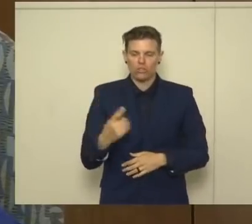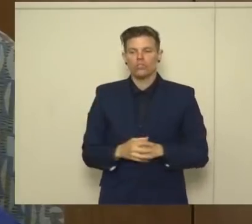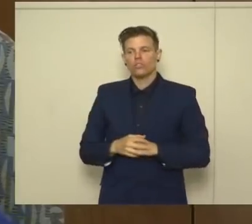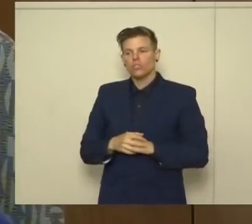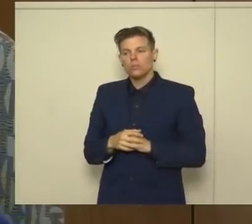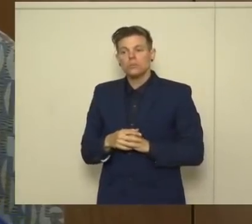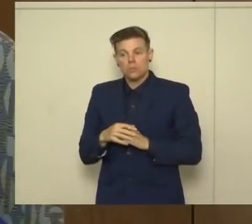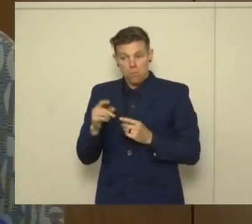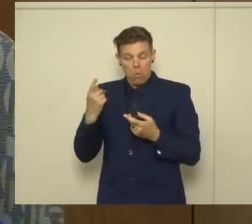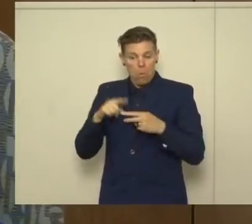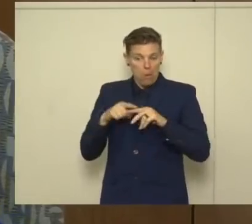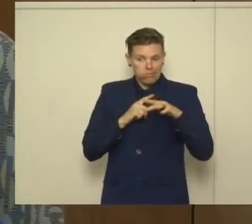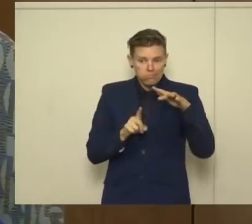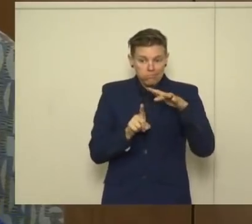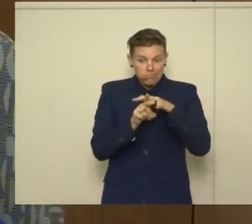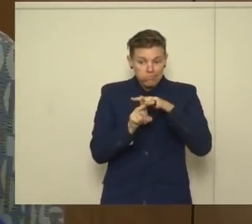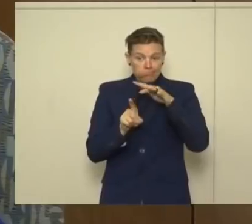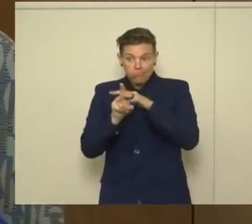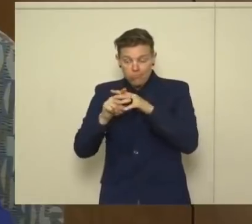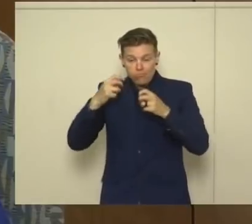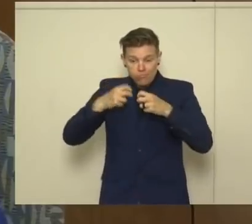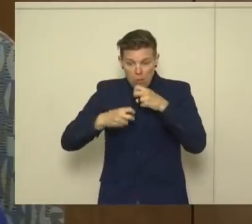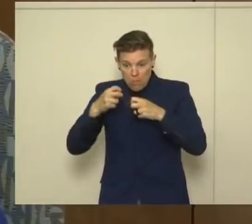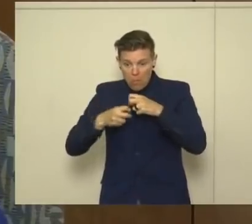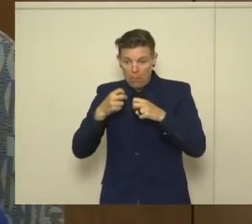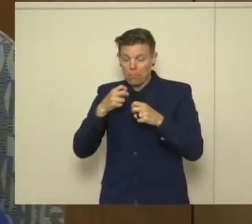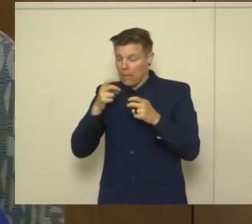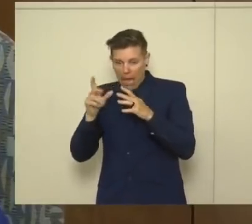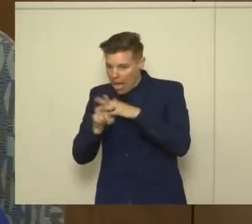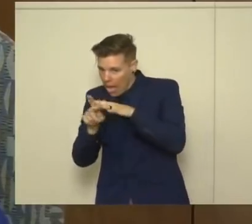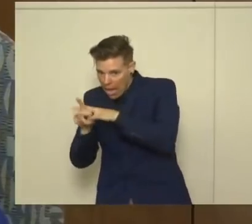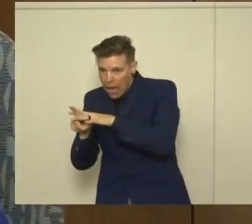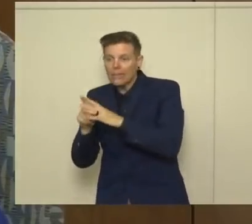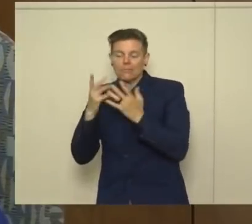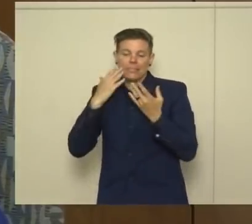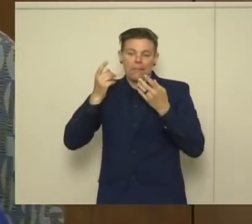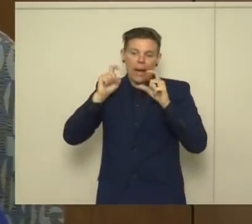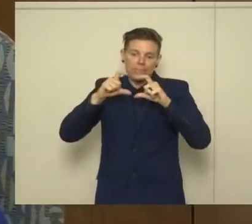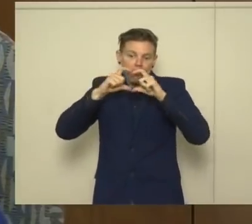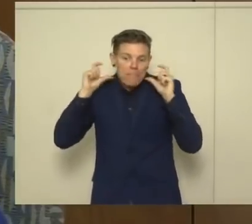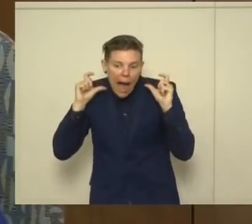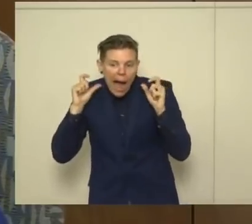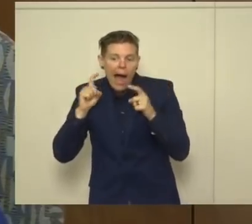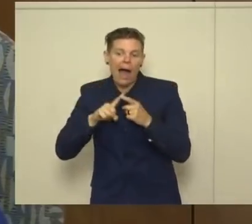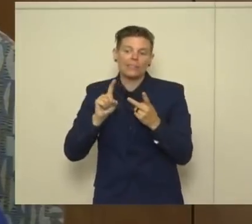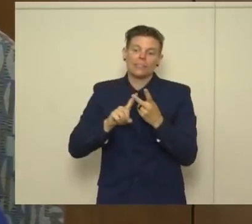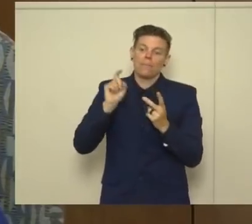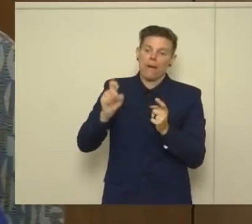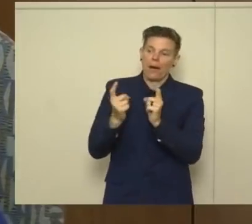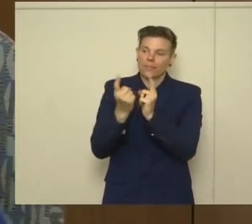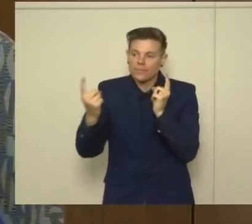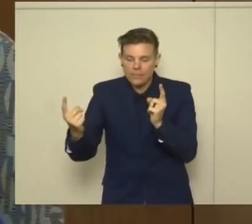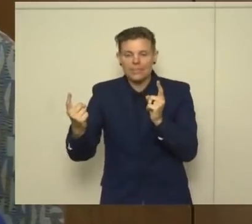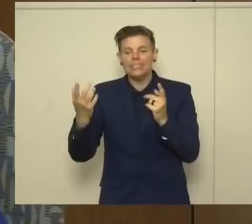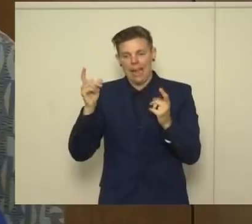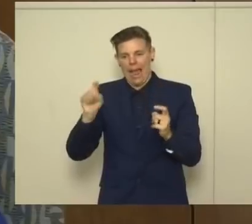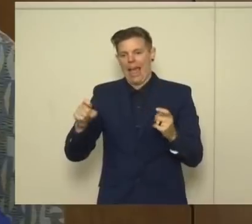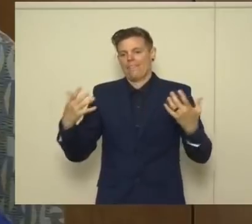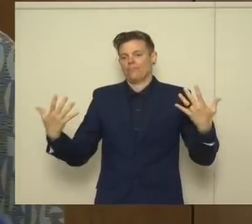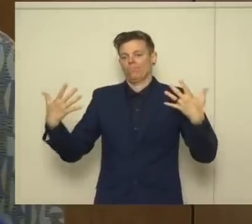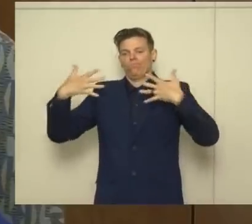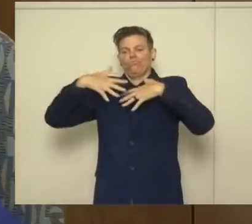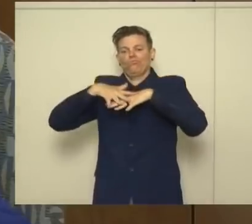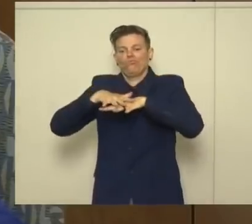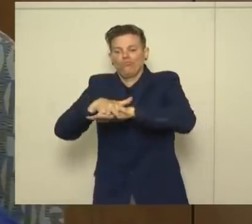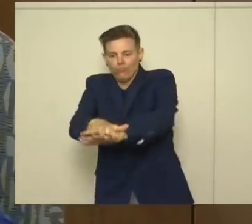in-person learning and will still have to maintain distance learning opportunities. So we are still doing that, right? There's kind of